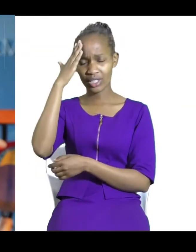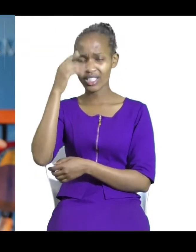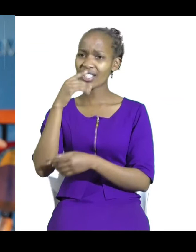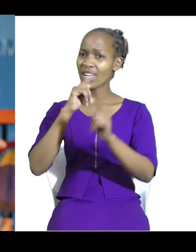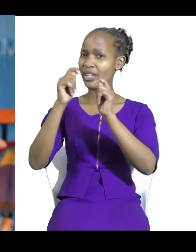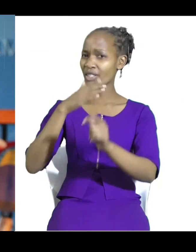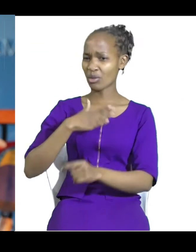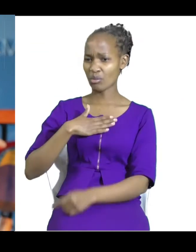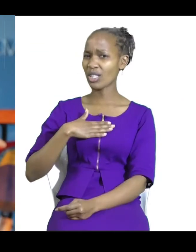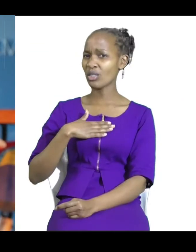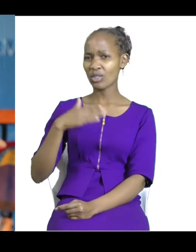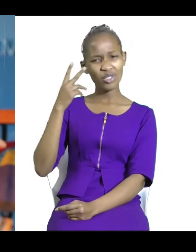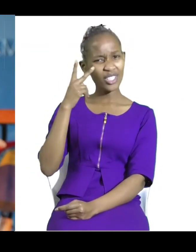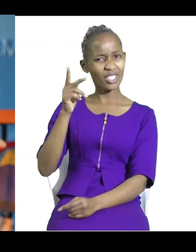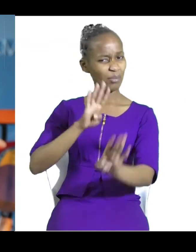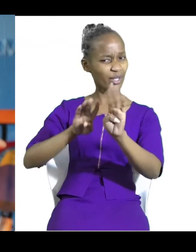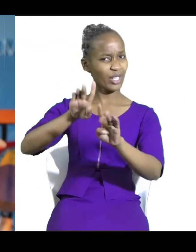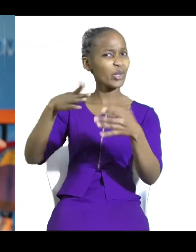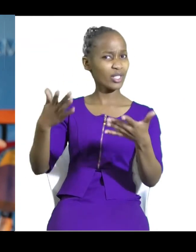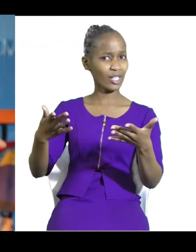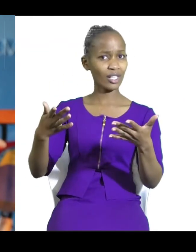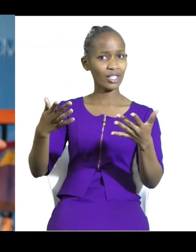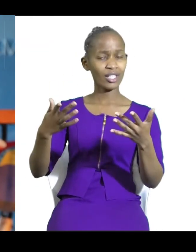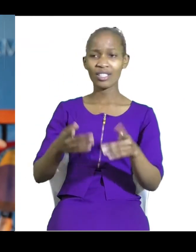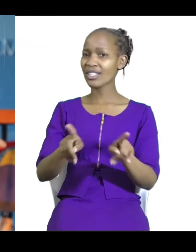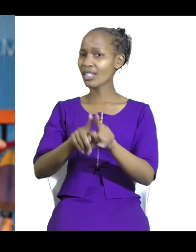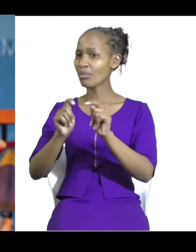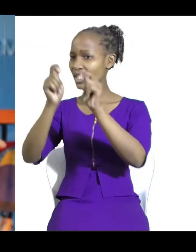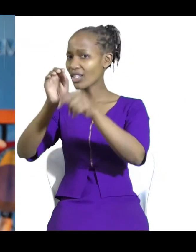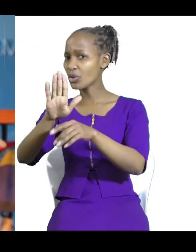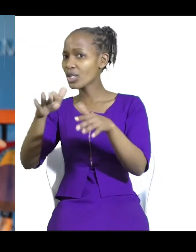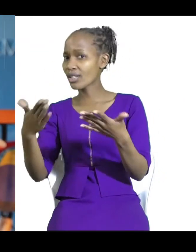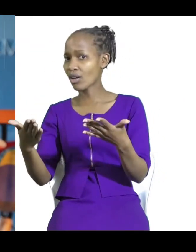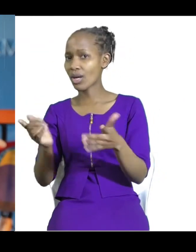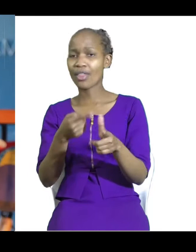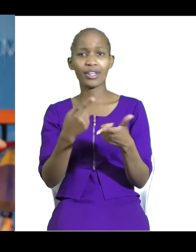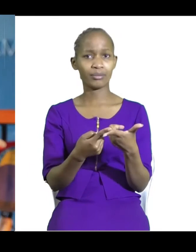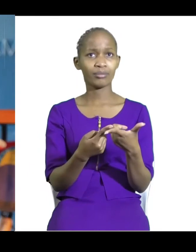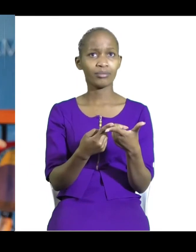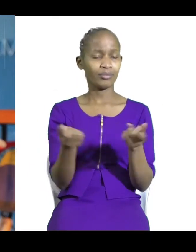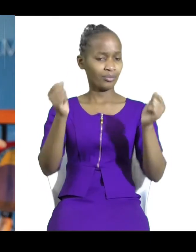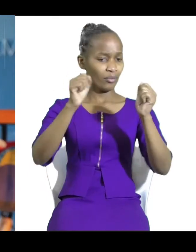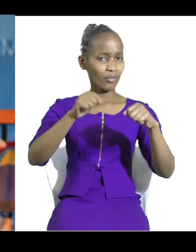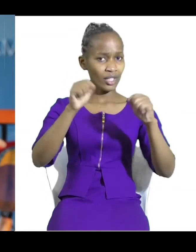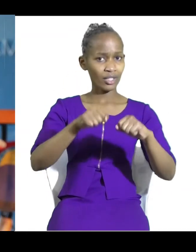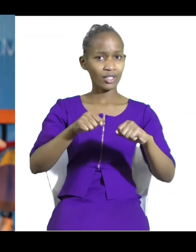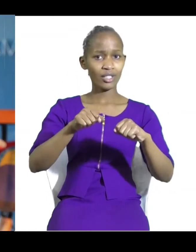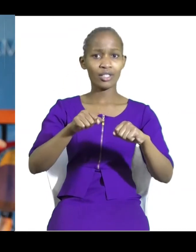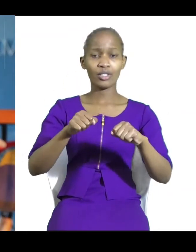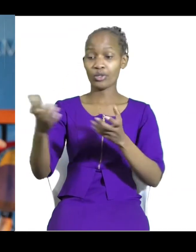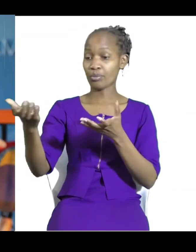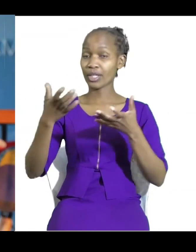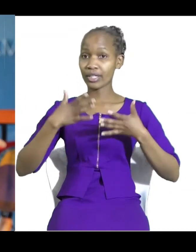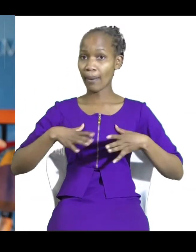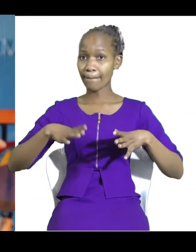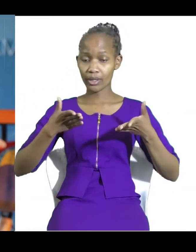I would say my interviewing was your attitude, and how talented you are. Then from there, we were able to get the person